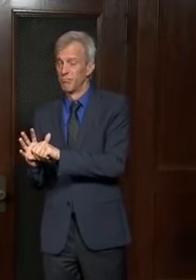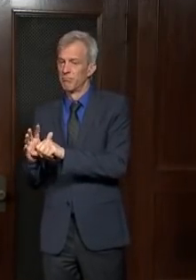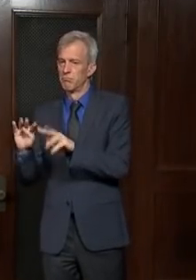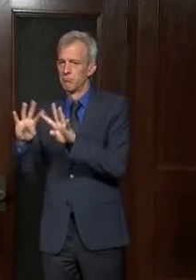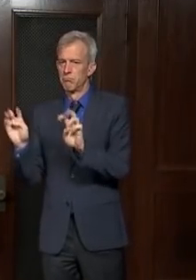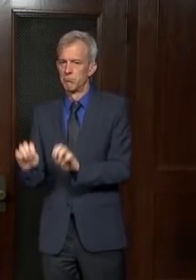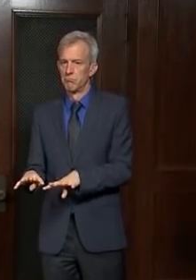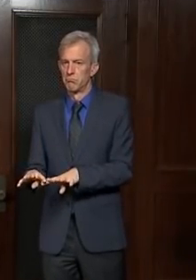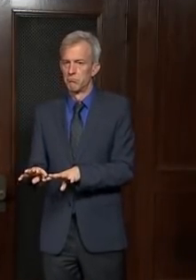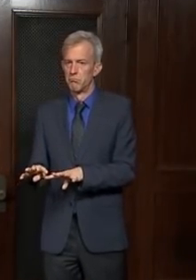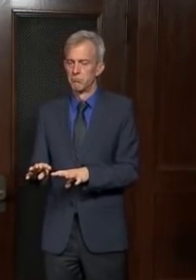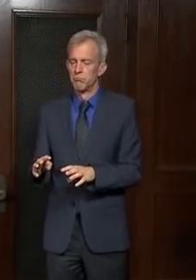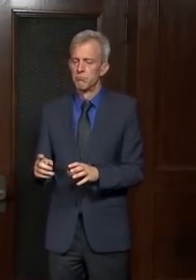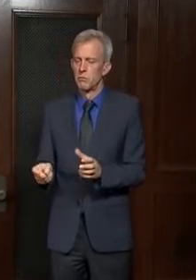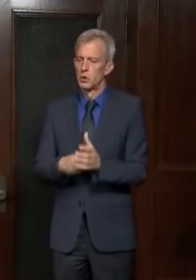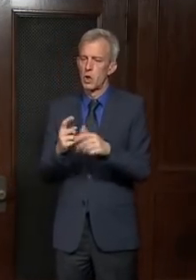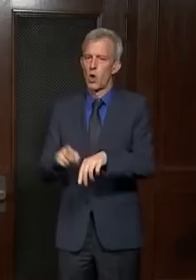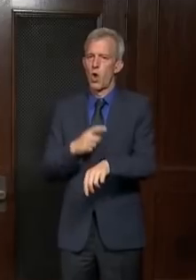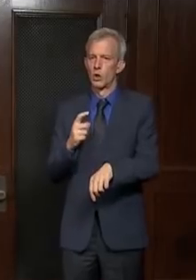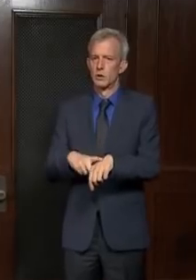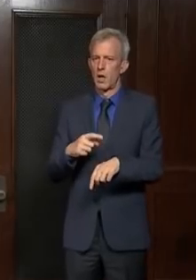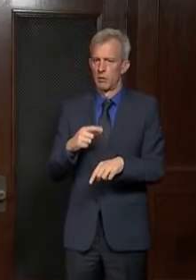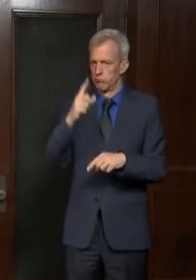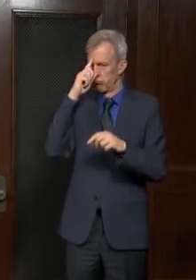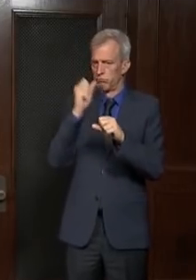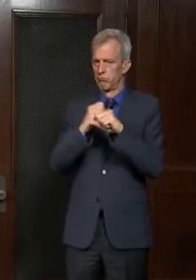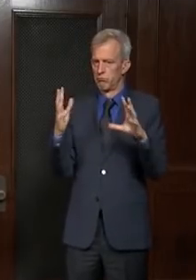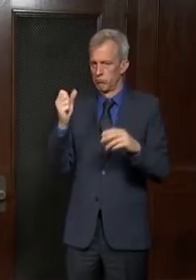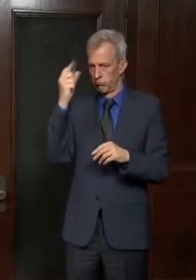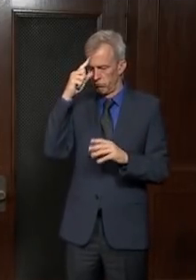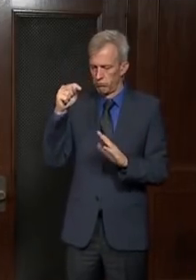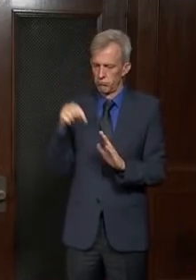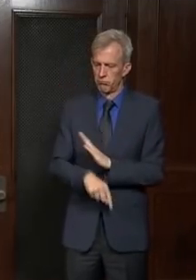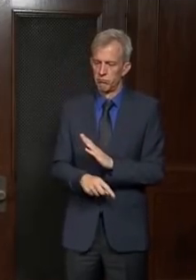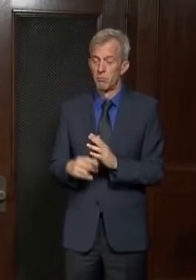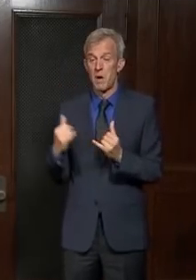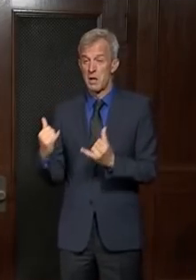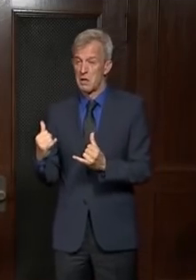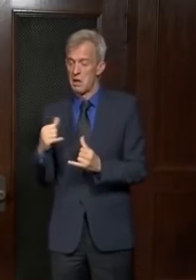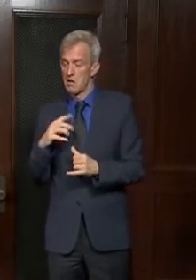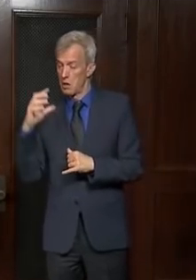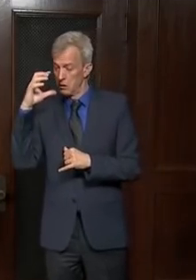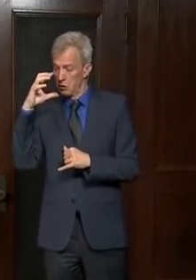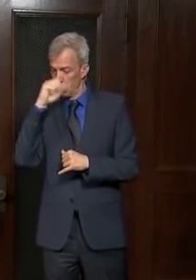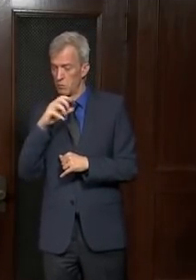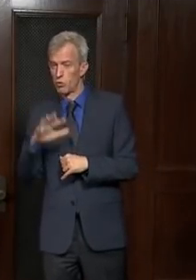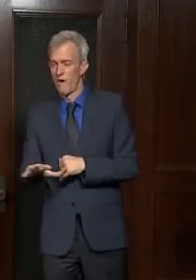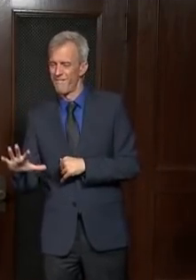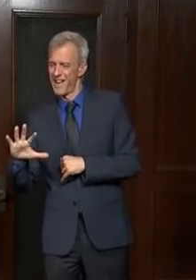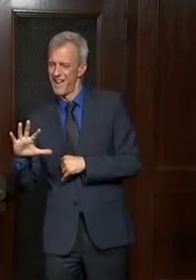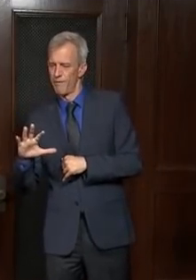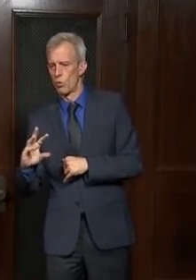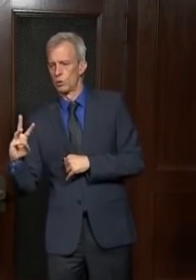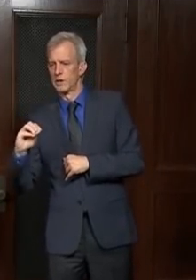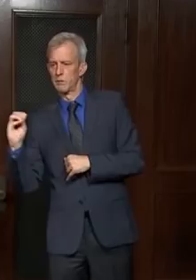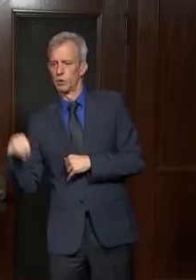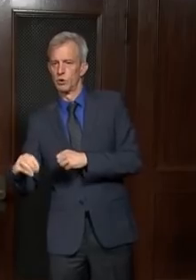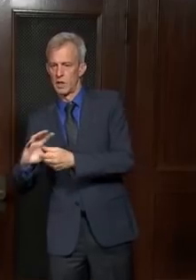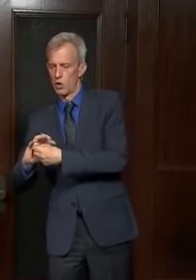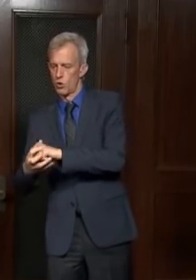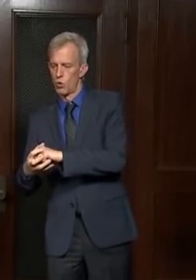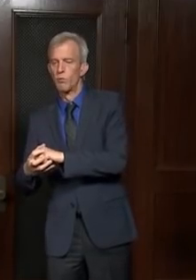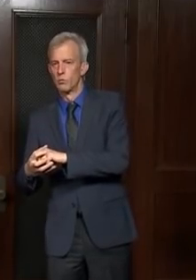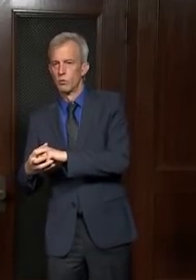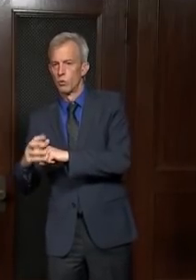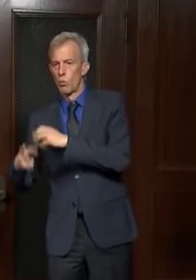for us to understand that full scope. But at this stage, the fatality rate is believed to be about 5 to 6% globally, and about 2 to